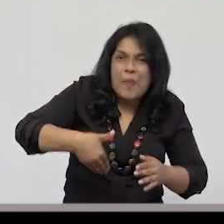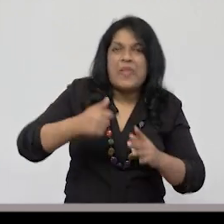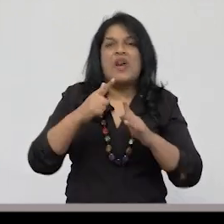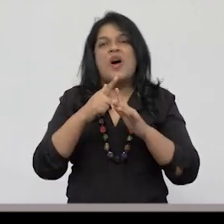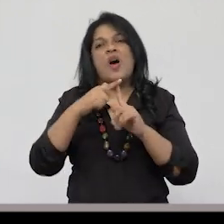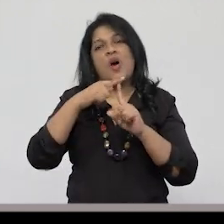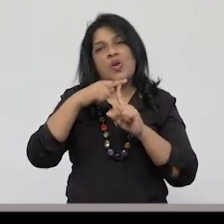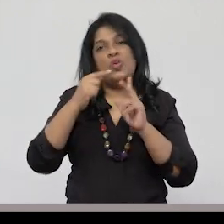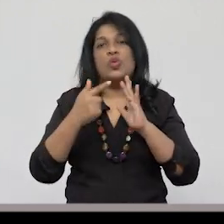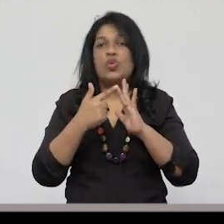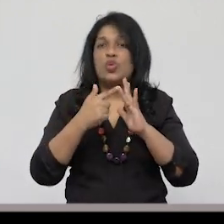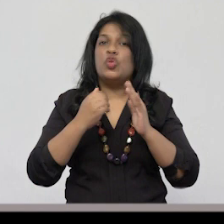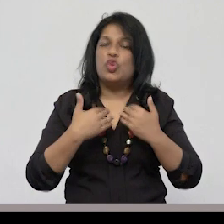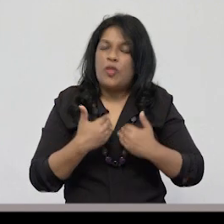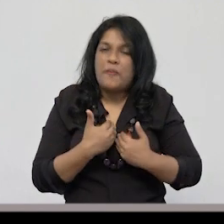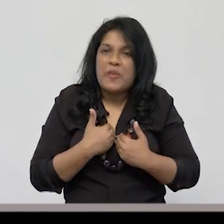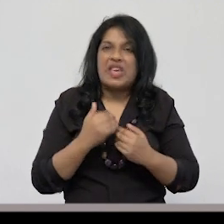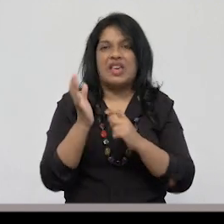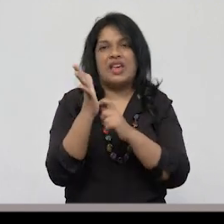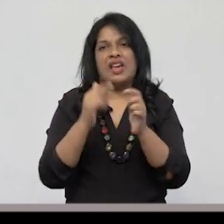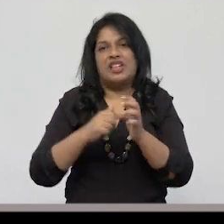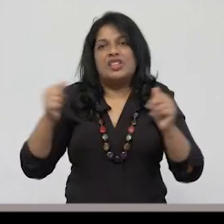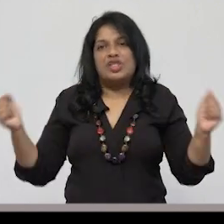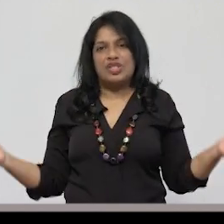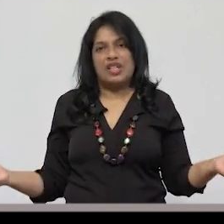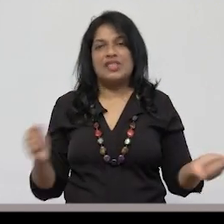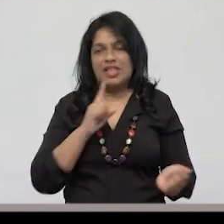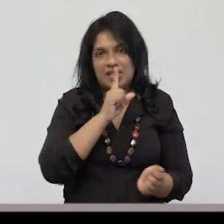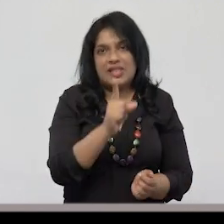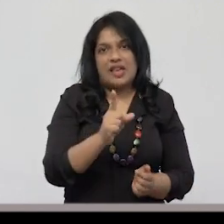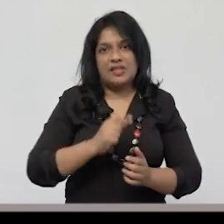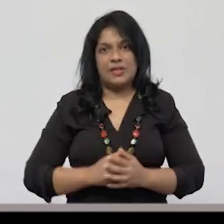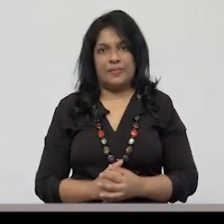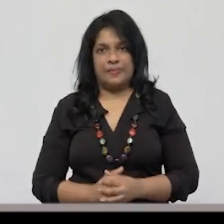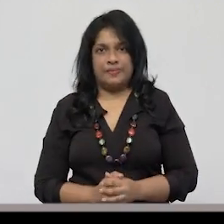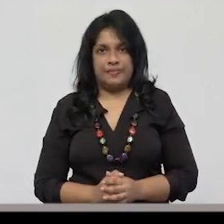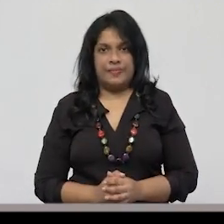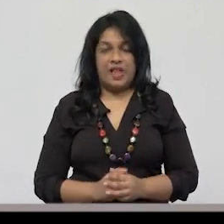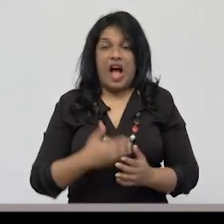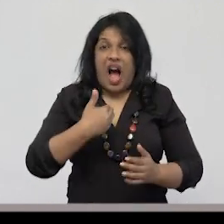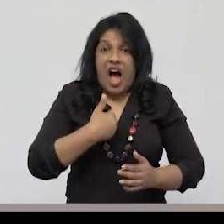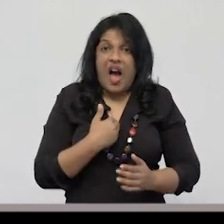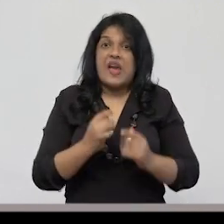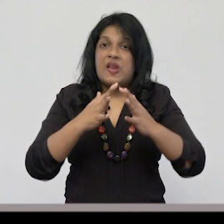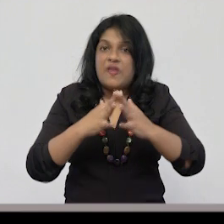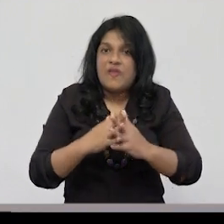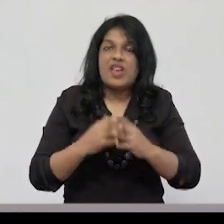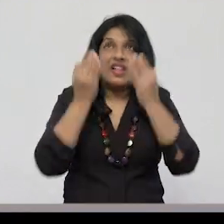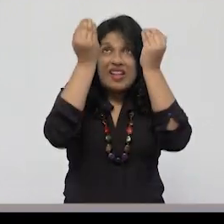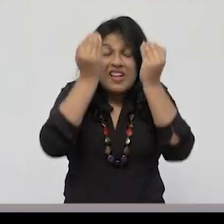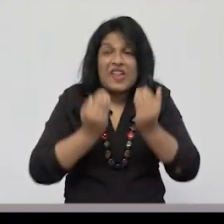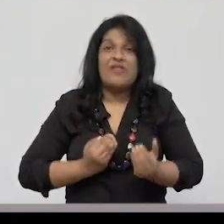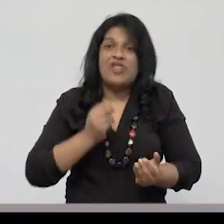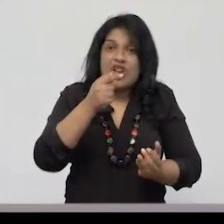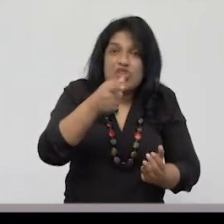won't, just ease your burden a bit. What does it say? I will give you rest.